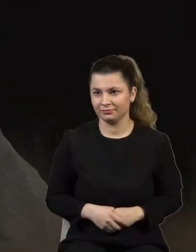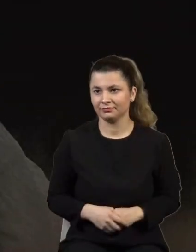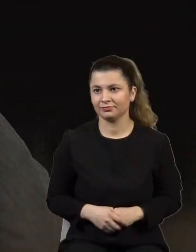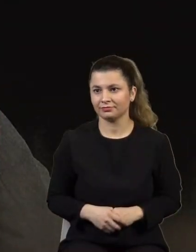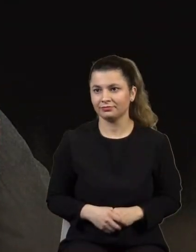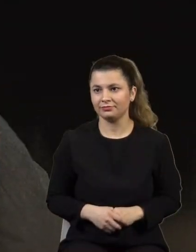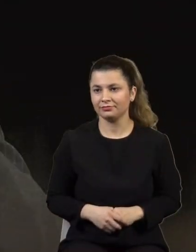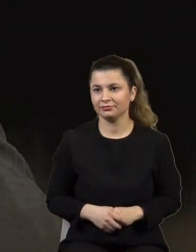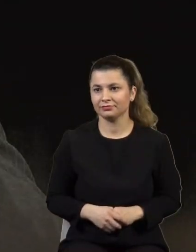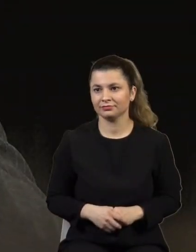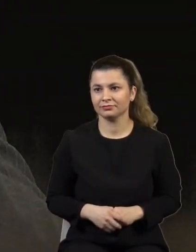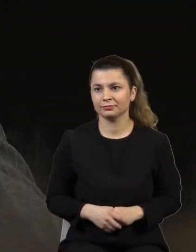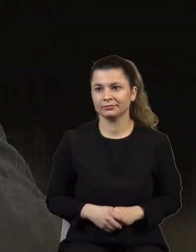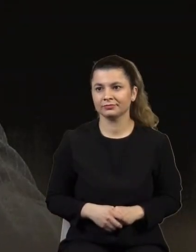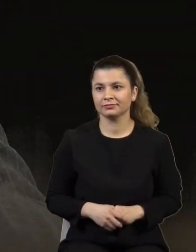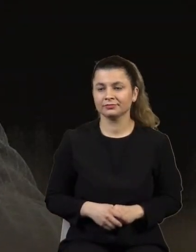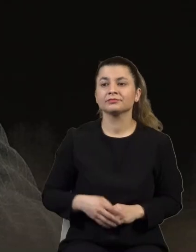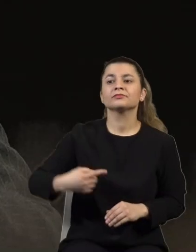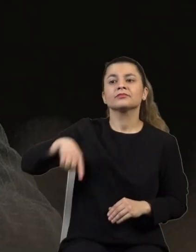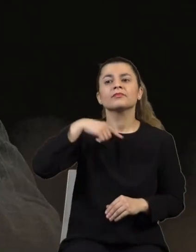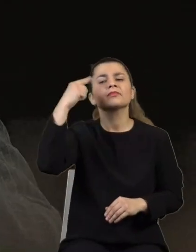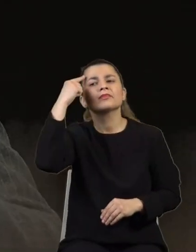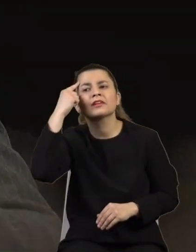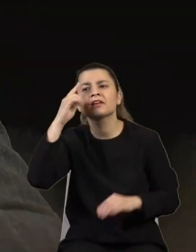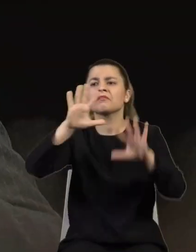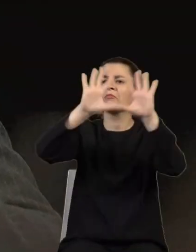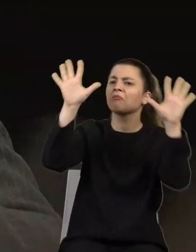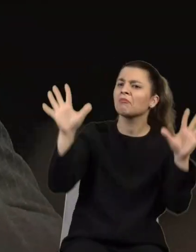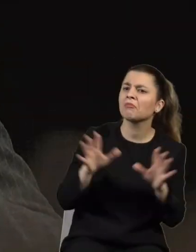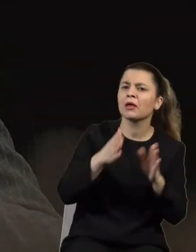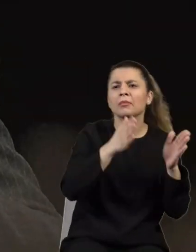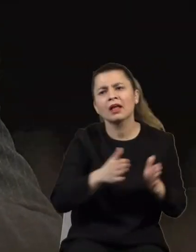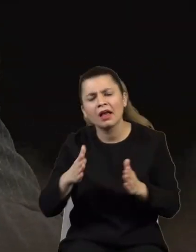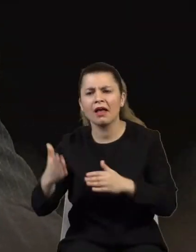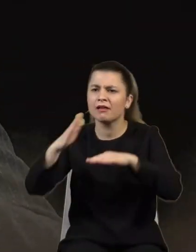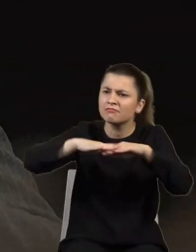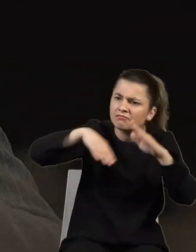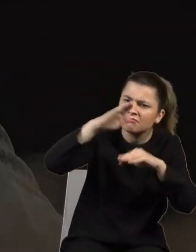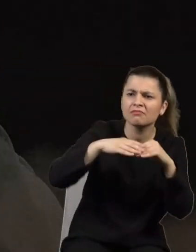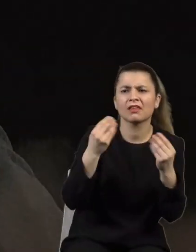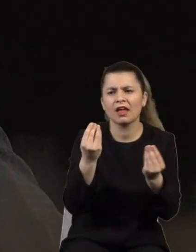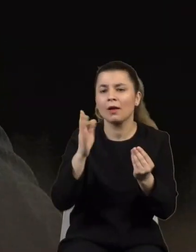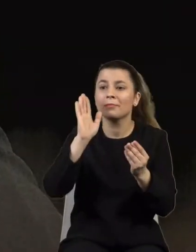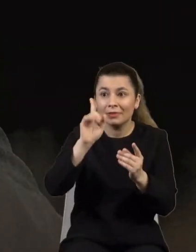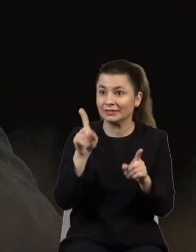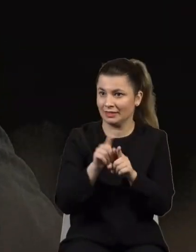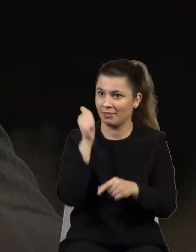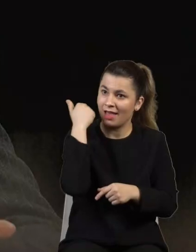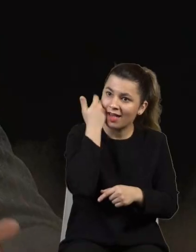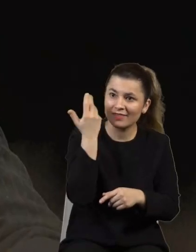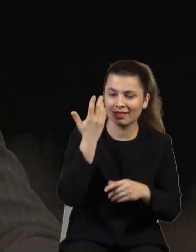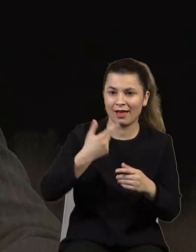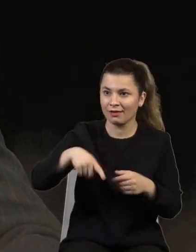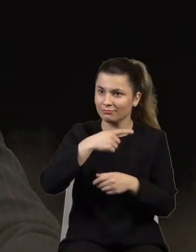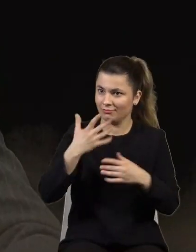coordinate. I think that is one of the main challenges also for climate resilience in